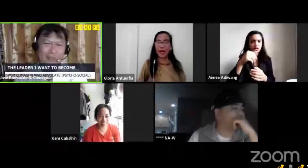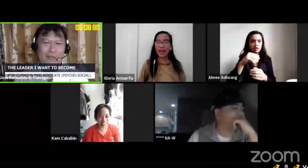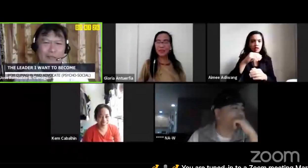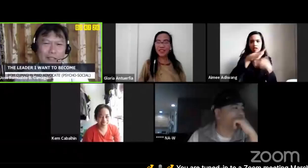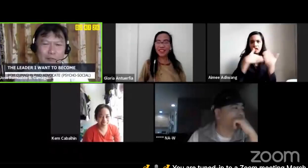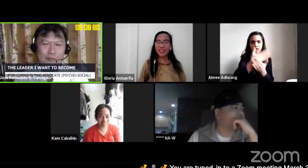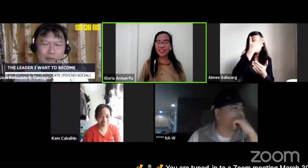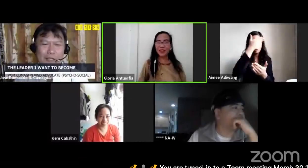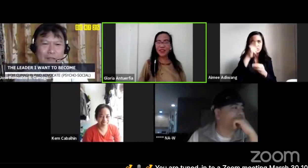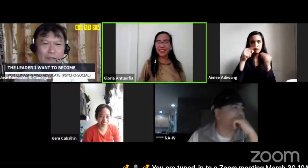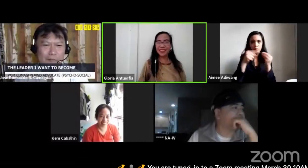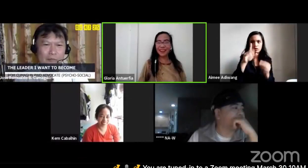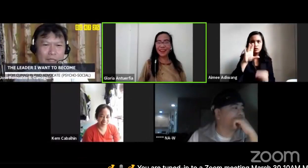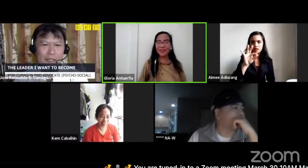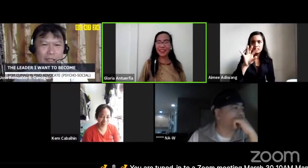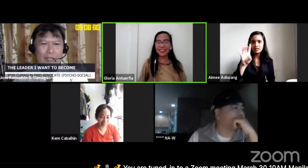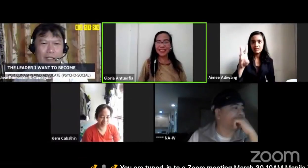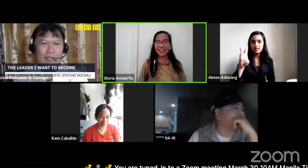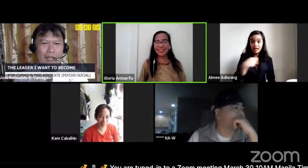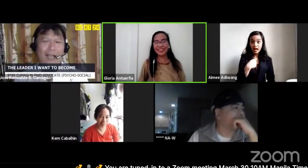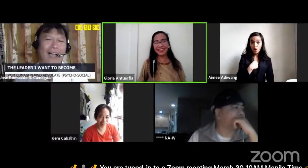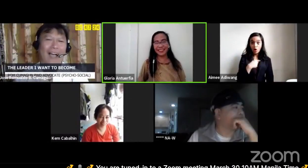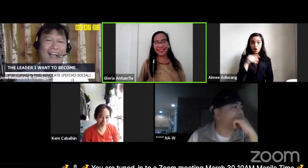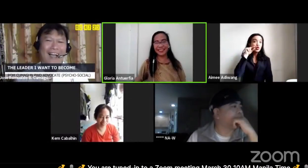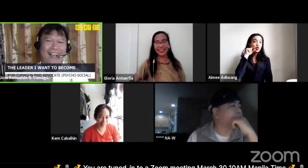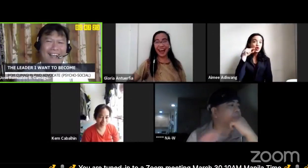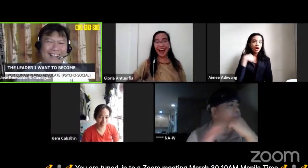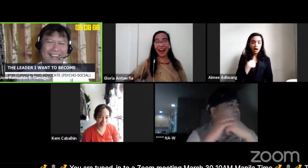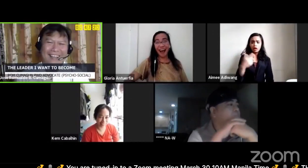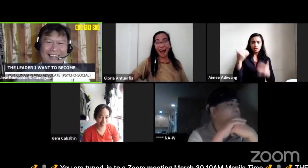Anyway, that's one I'm of the still things. a student that time.